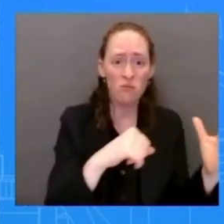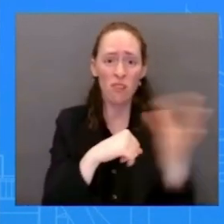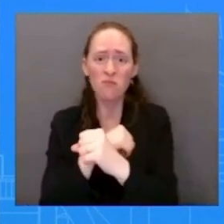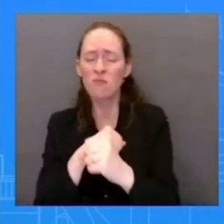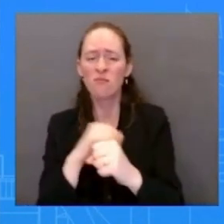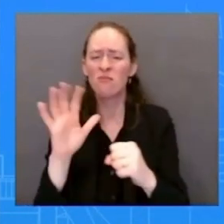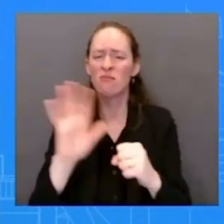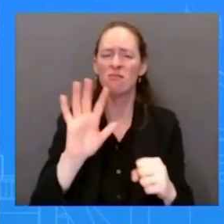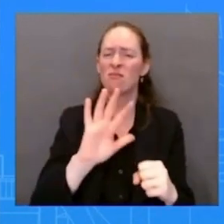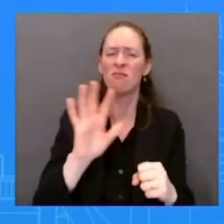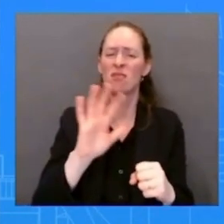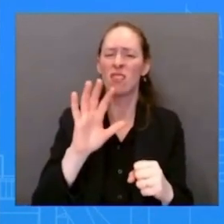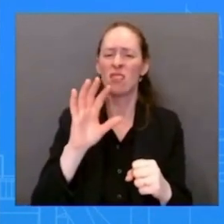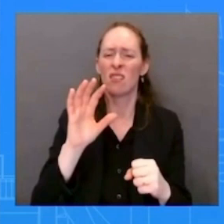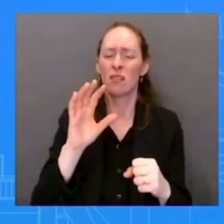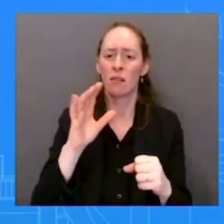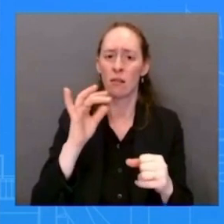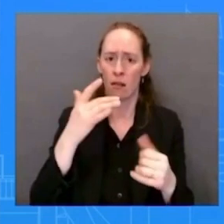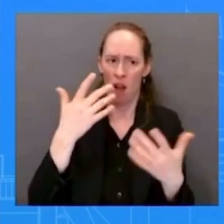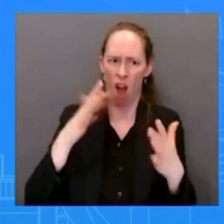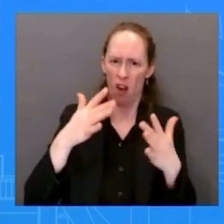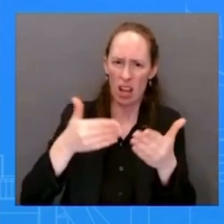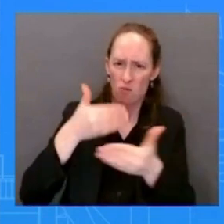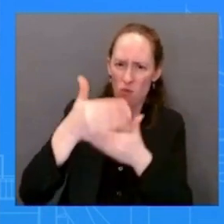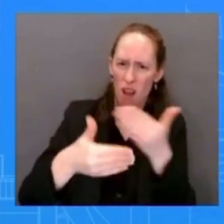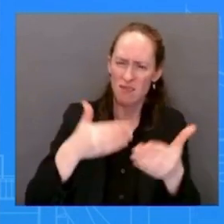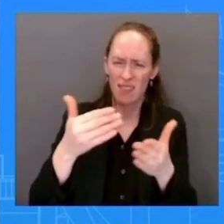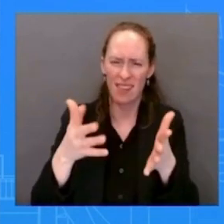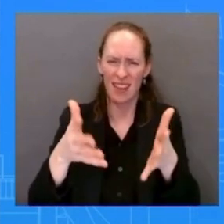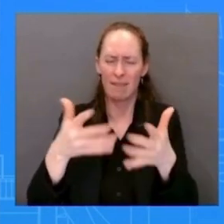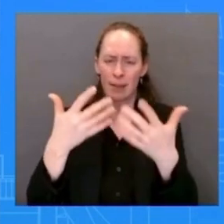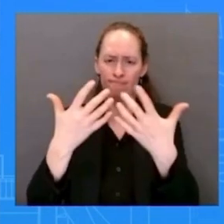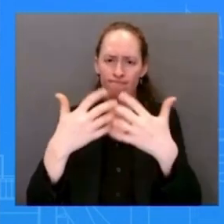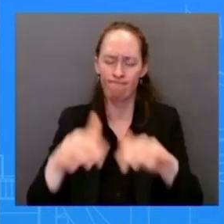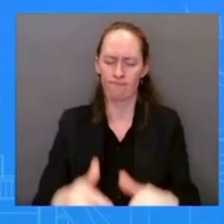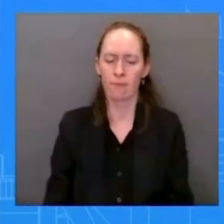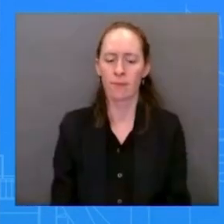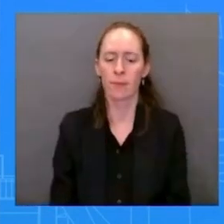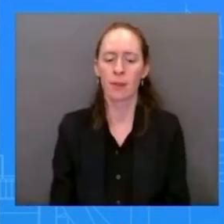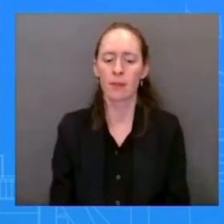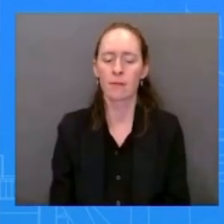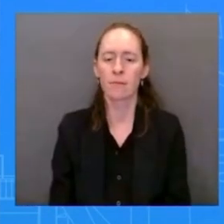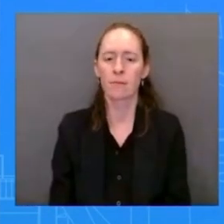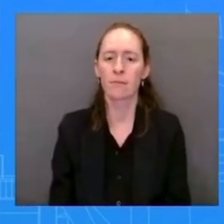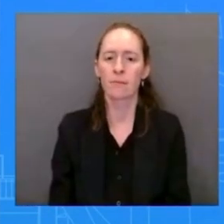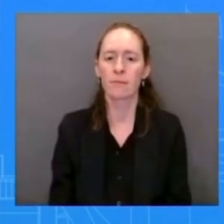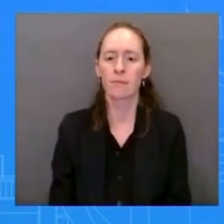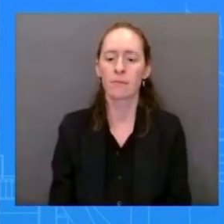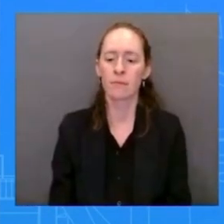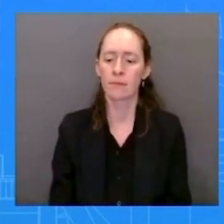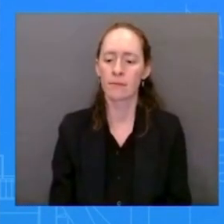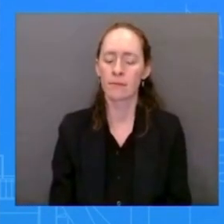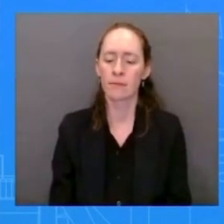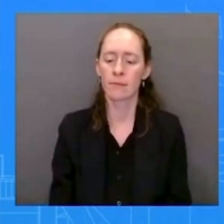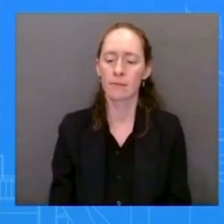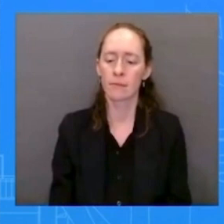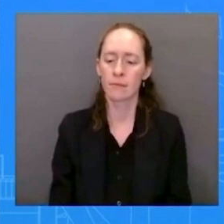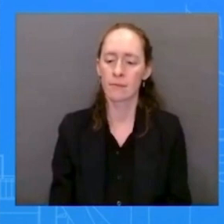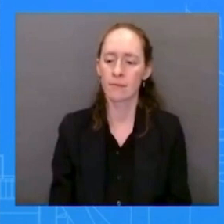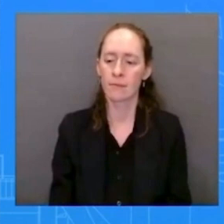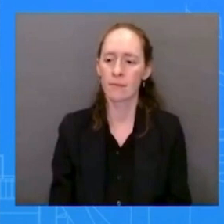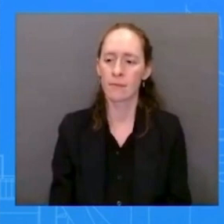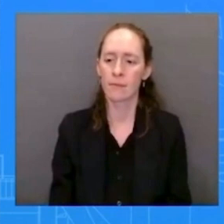bring us a little bit behind the scenes about the negotiations? You're behind her. I couldn't see it. Thank you. I was wondering